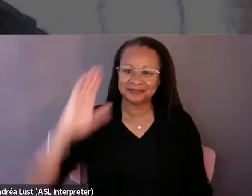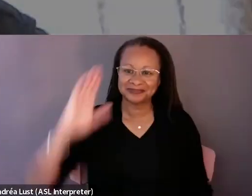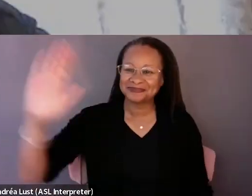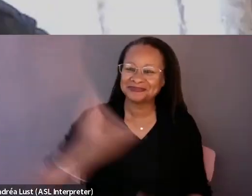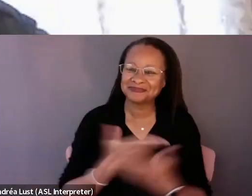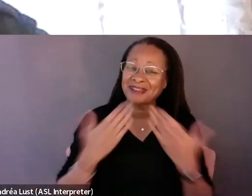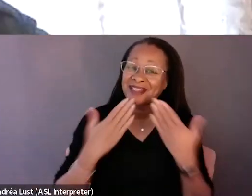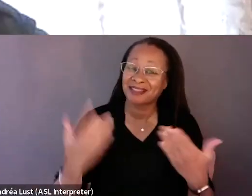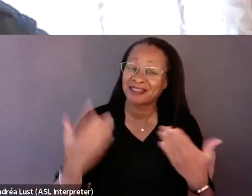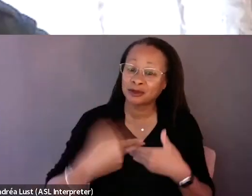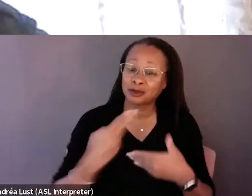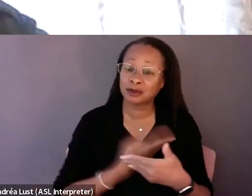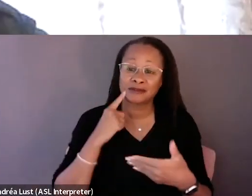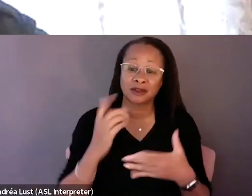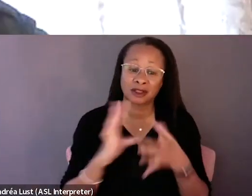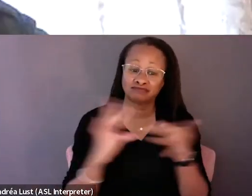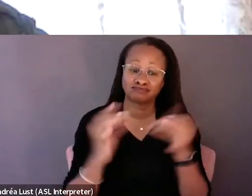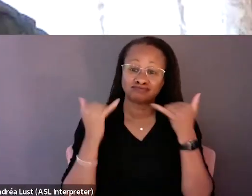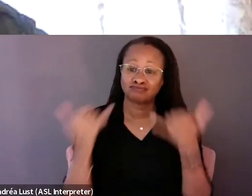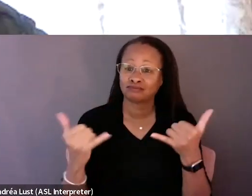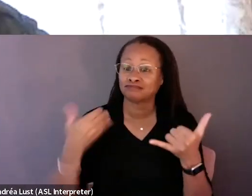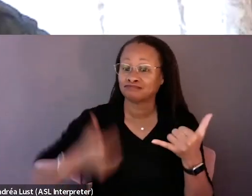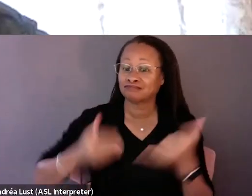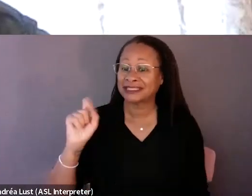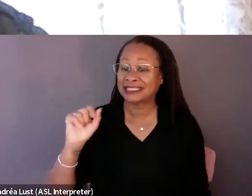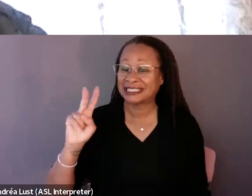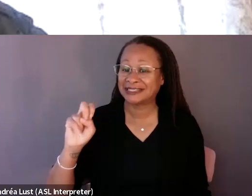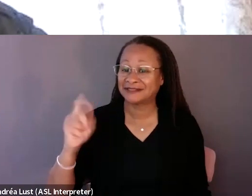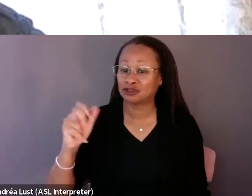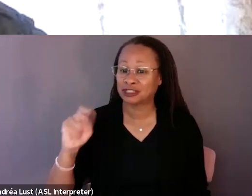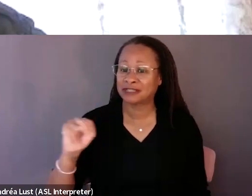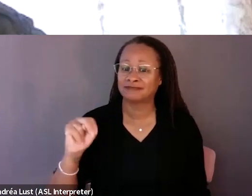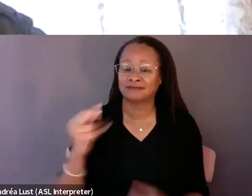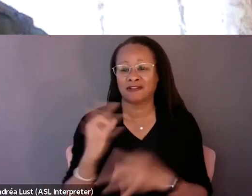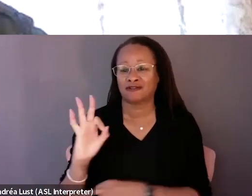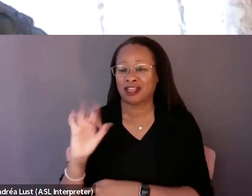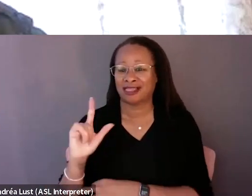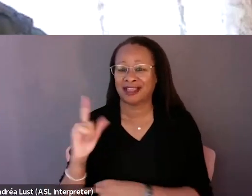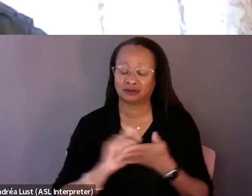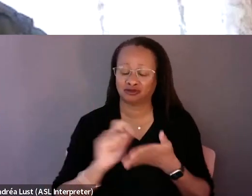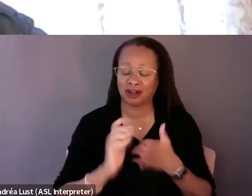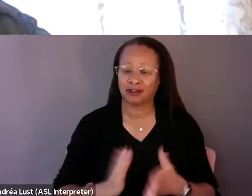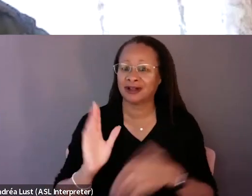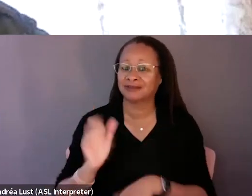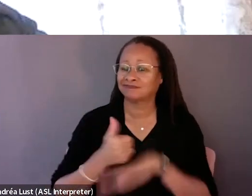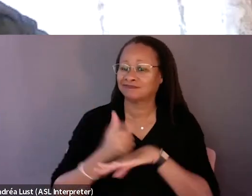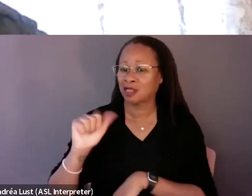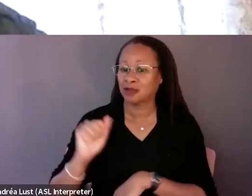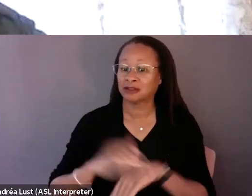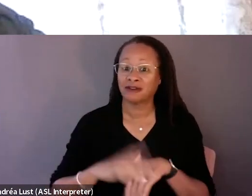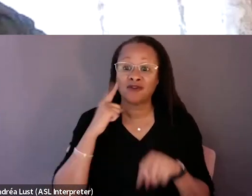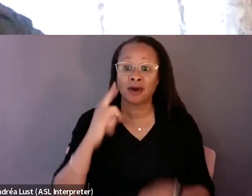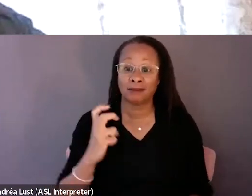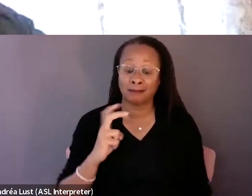Hello, everyone. Thank you for joining us for this conversation today. My name is Steve Green, and I'm a freelance writer based in Los Angeles. For our blind and low